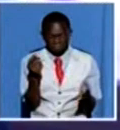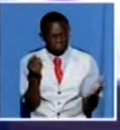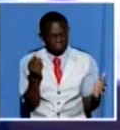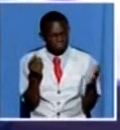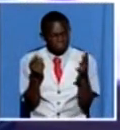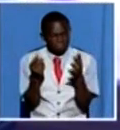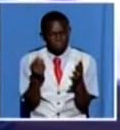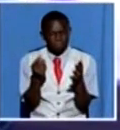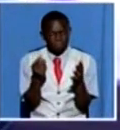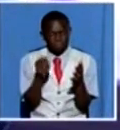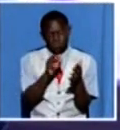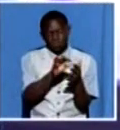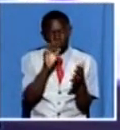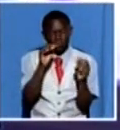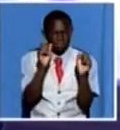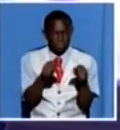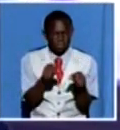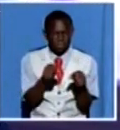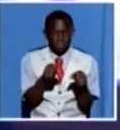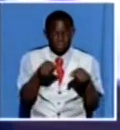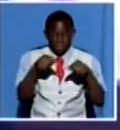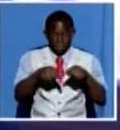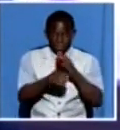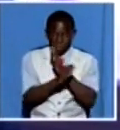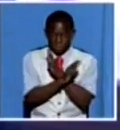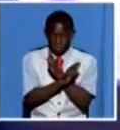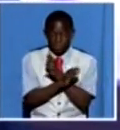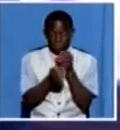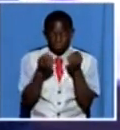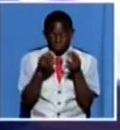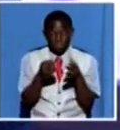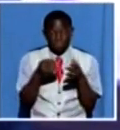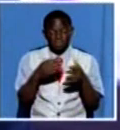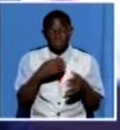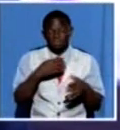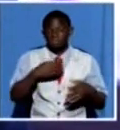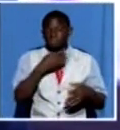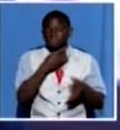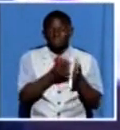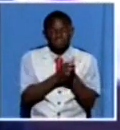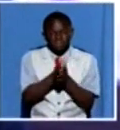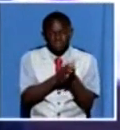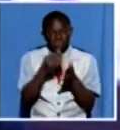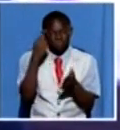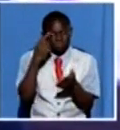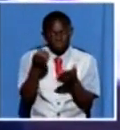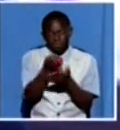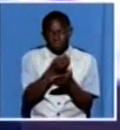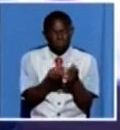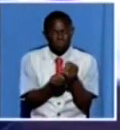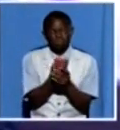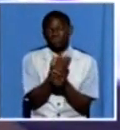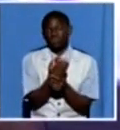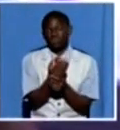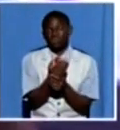of economic emancipation among Zambians. They are going to misunderstand you and said you just want to empower a few